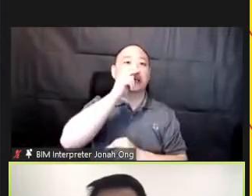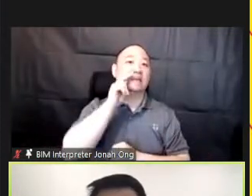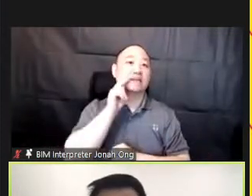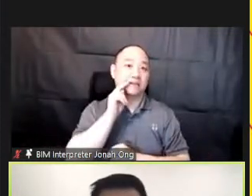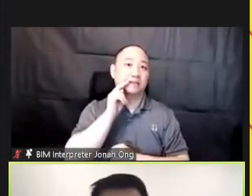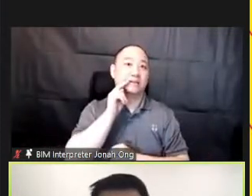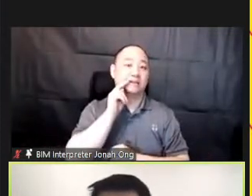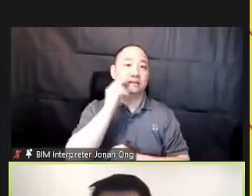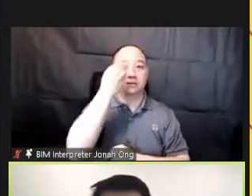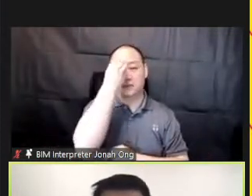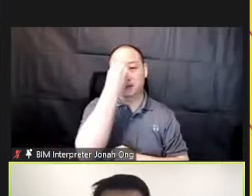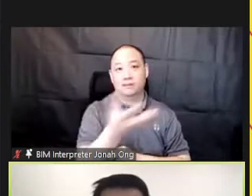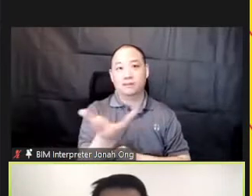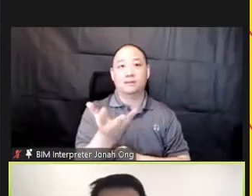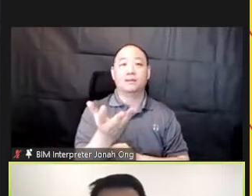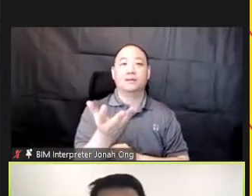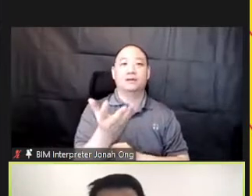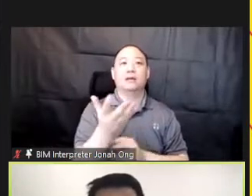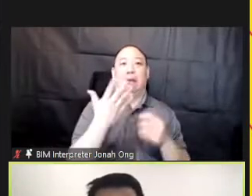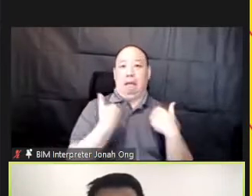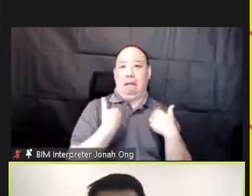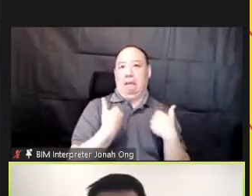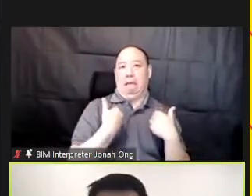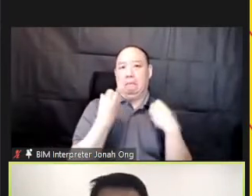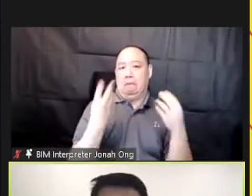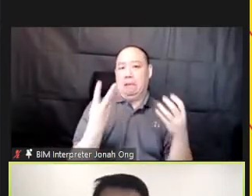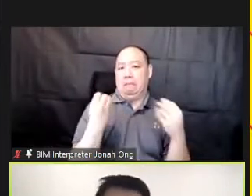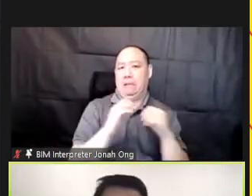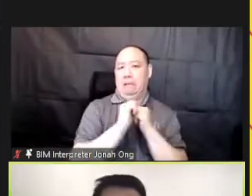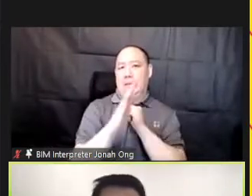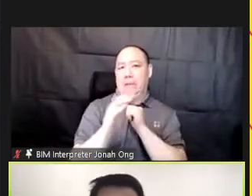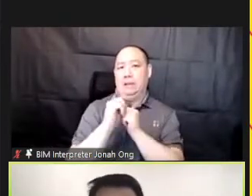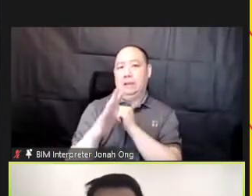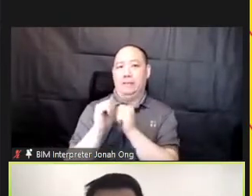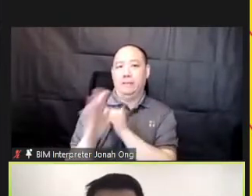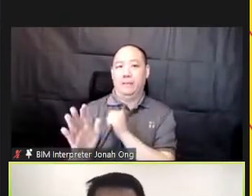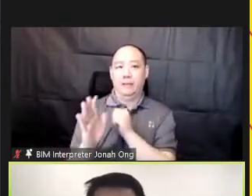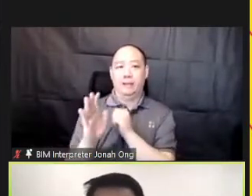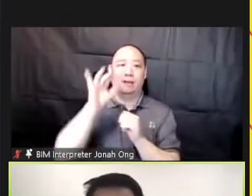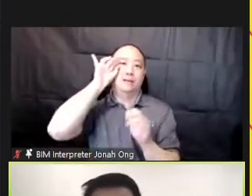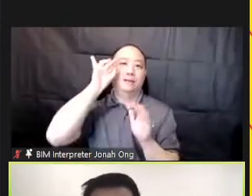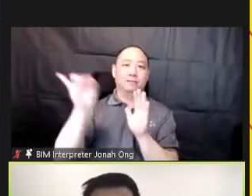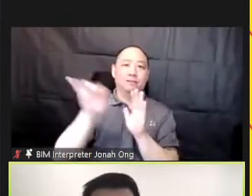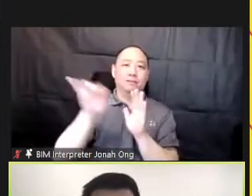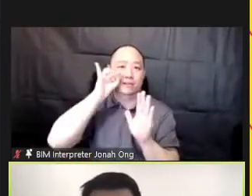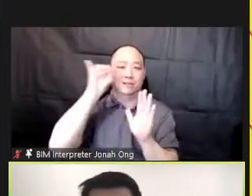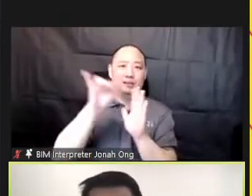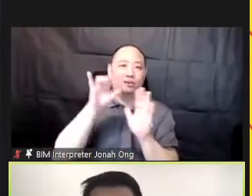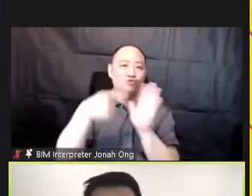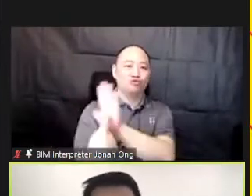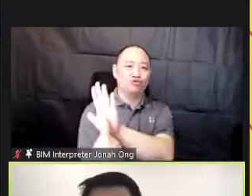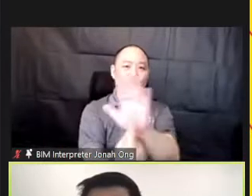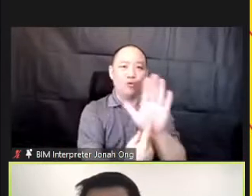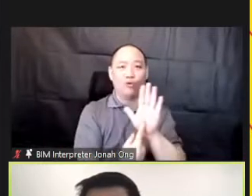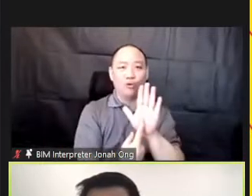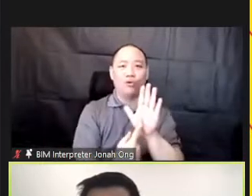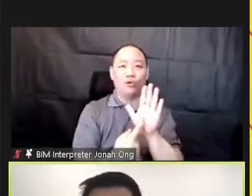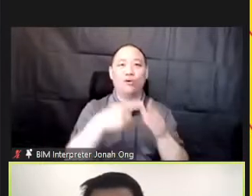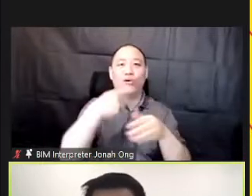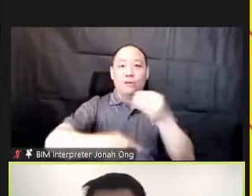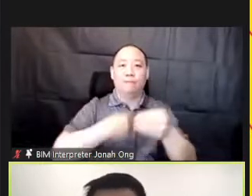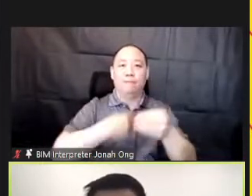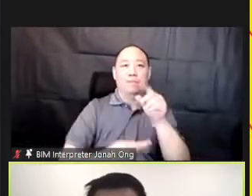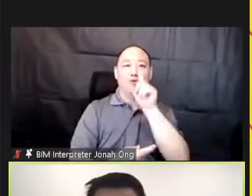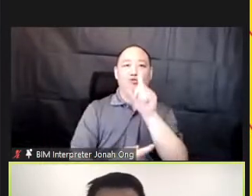we have various campaigns and various strong imagery of the United Malaysia, oftentimes portraying Malaysians of